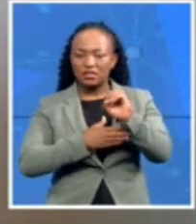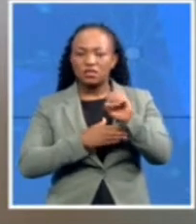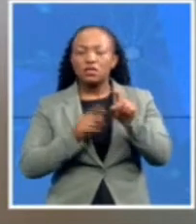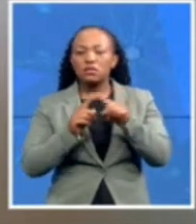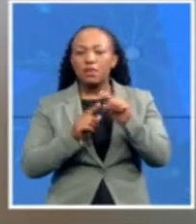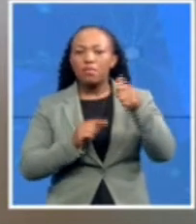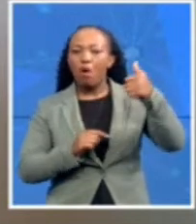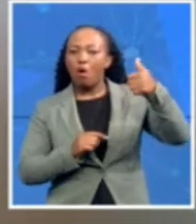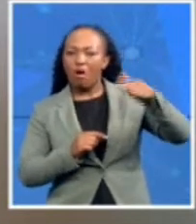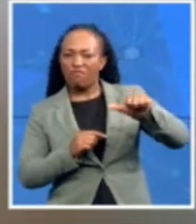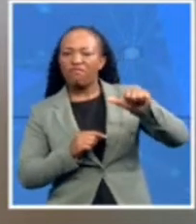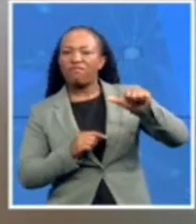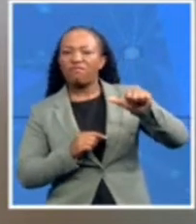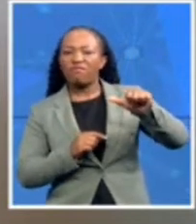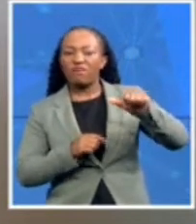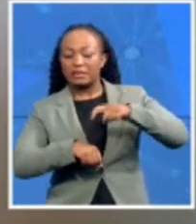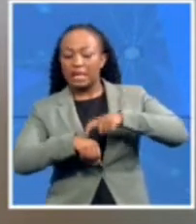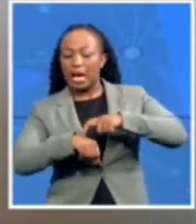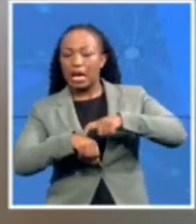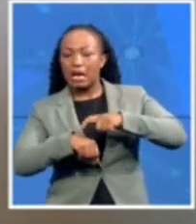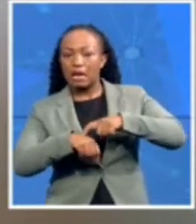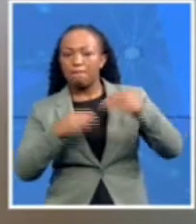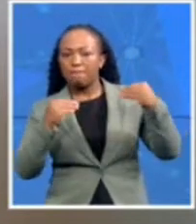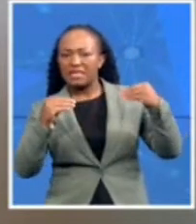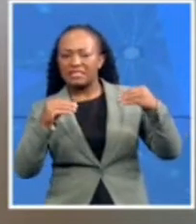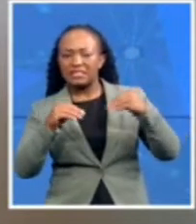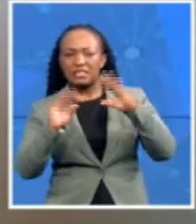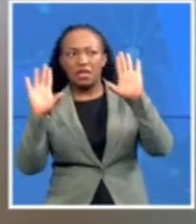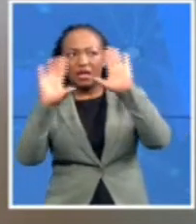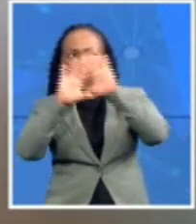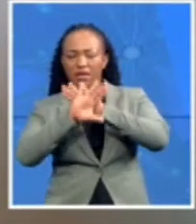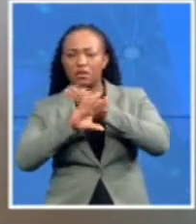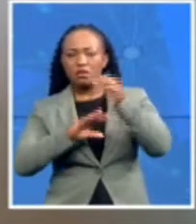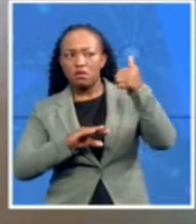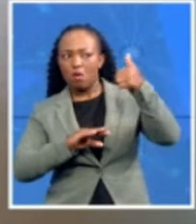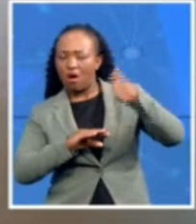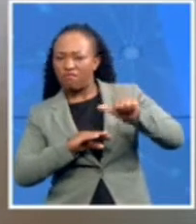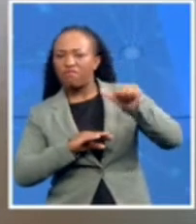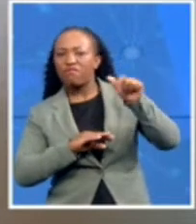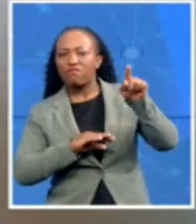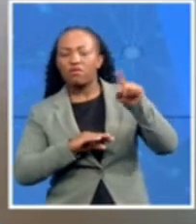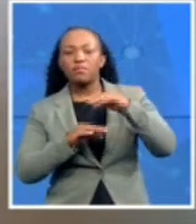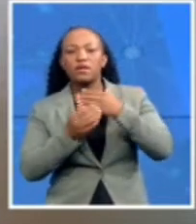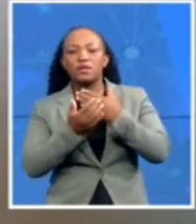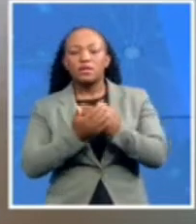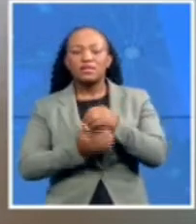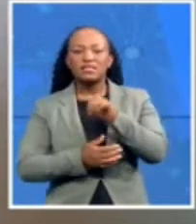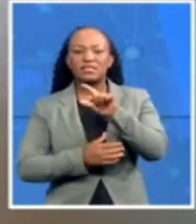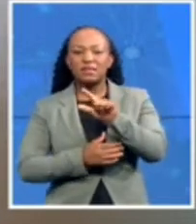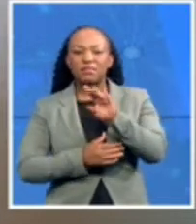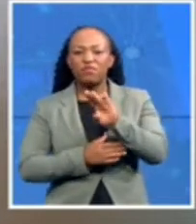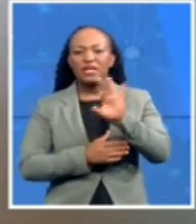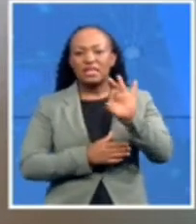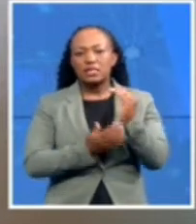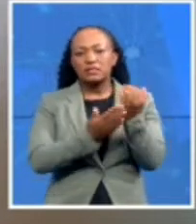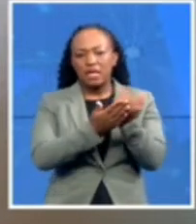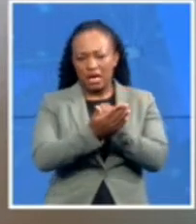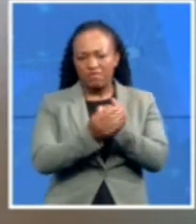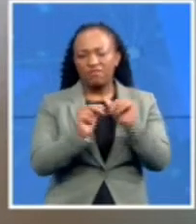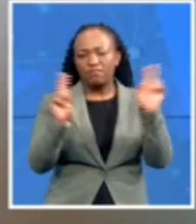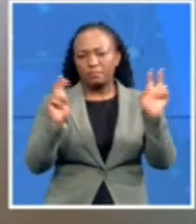hours, particularly over the evening peak, that would save about 743 megawatts. Now, if you add up all of these